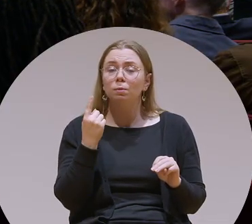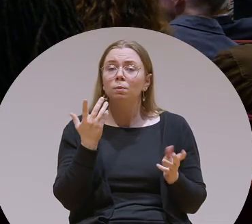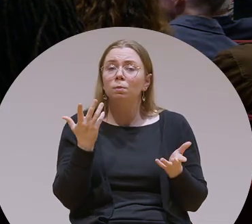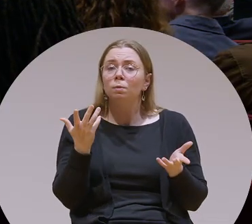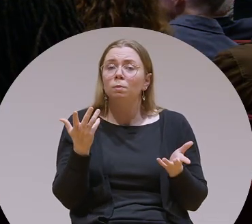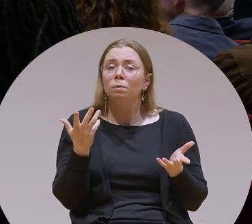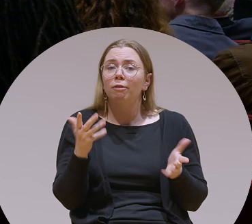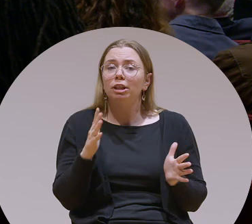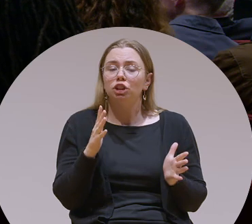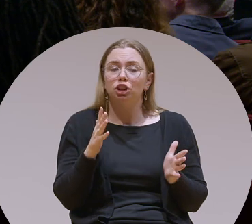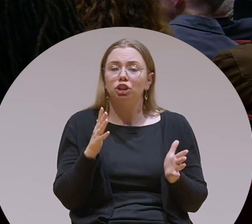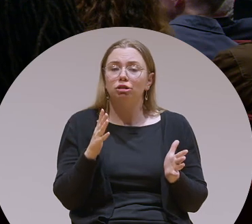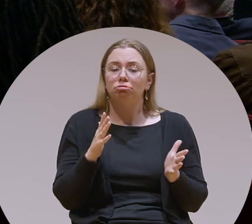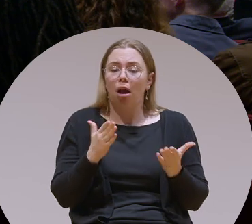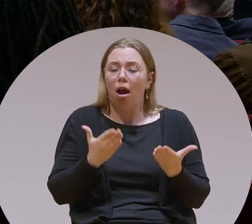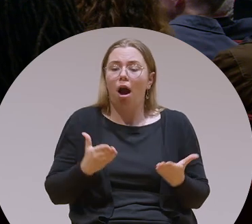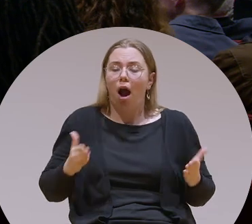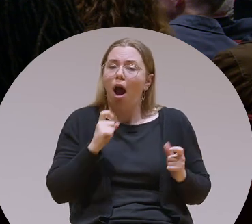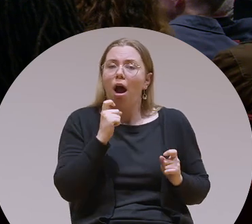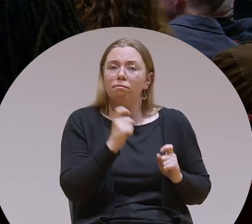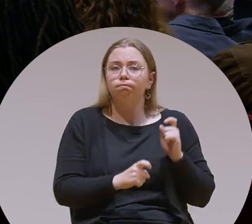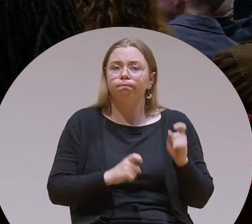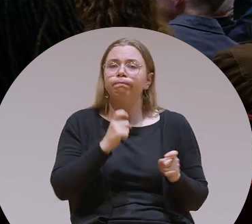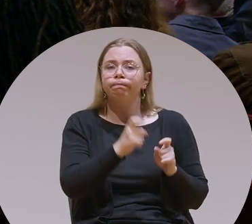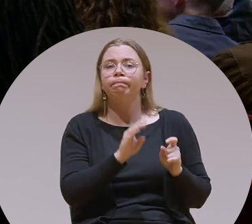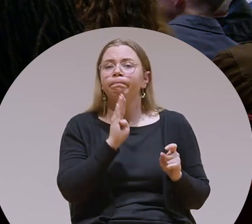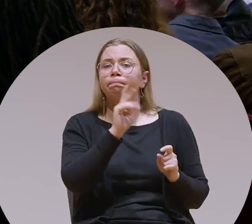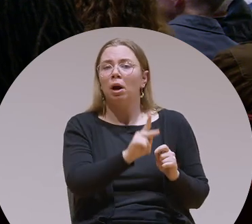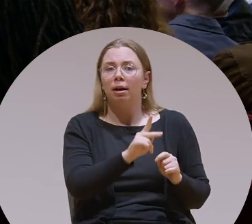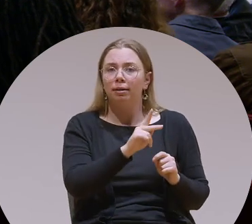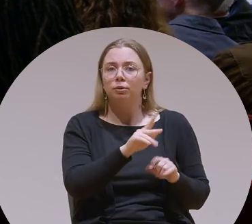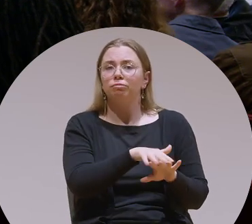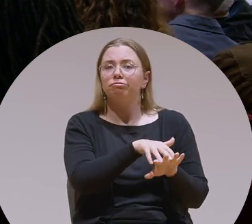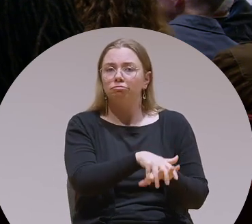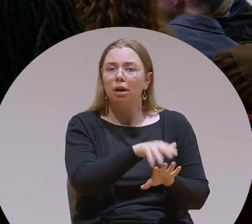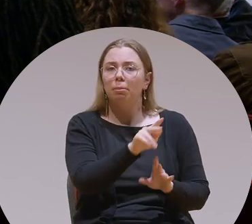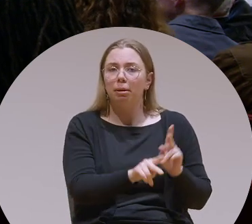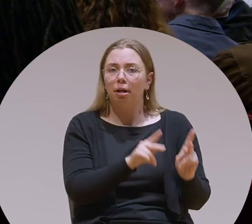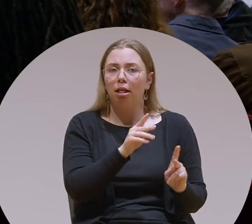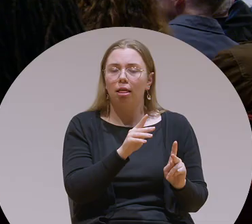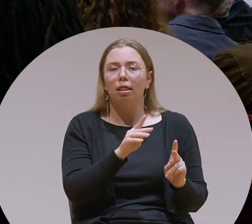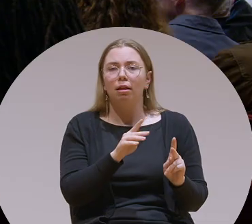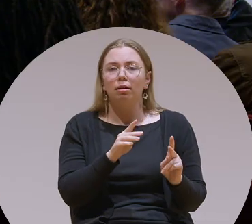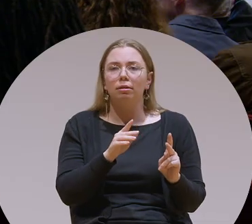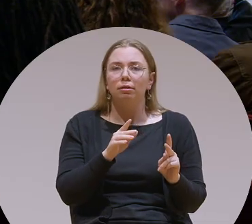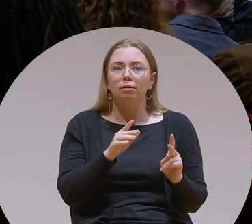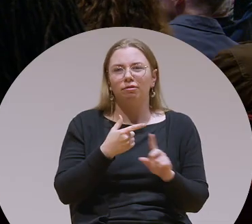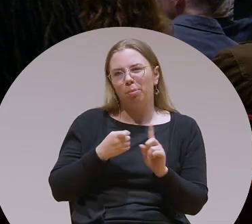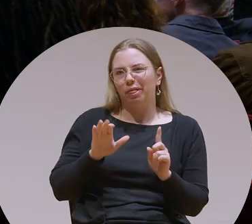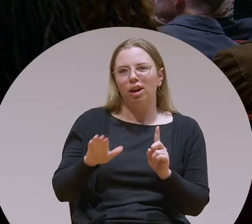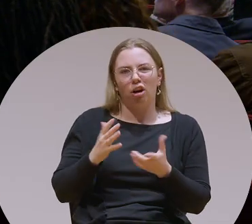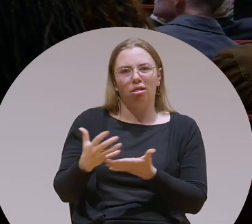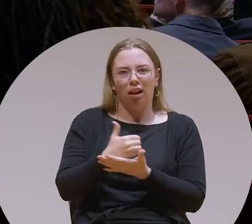repatriated and actually removed certain objects that is in their Native American collection. So